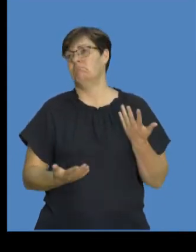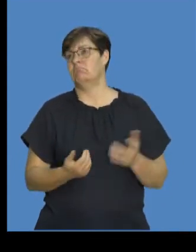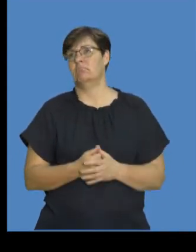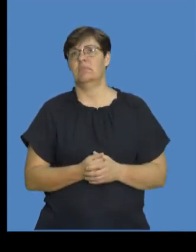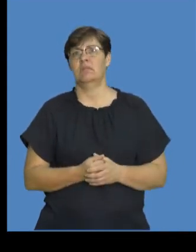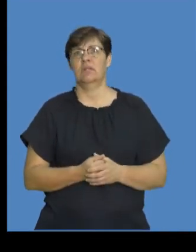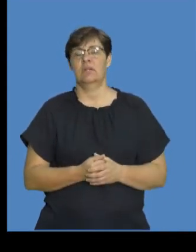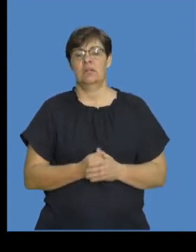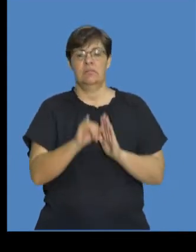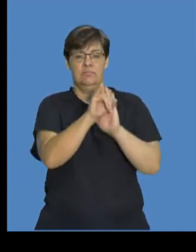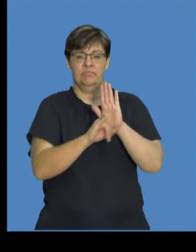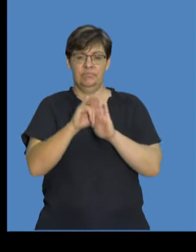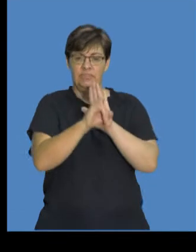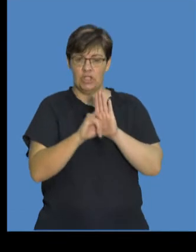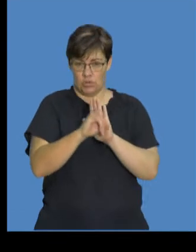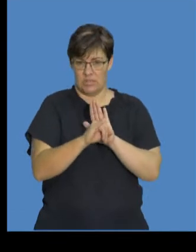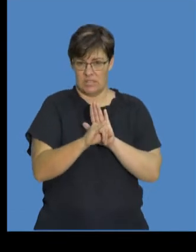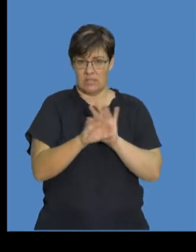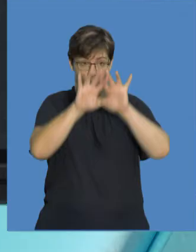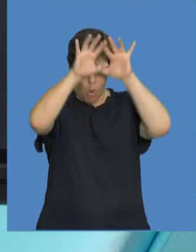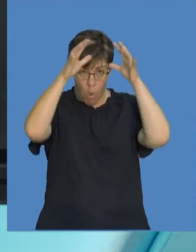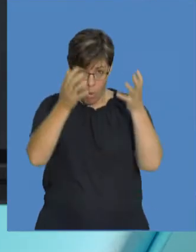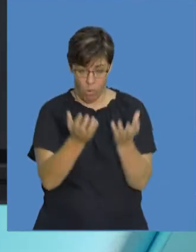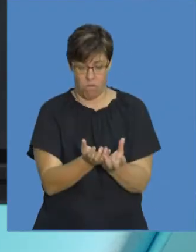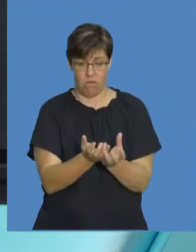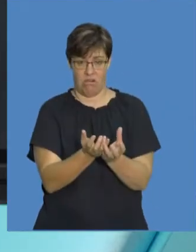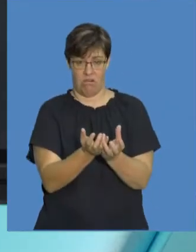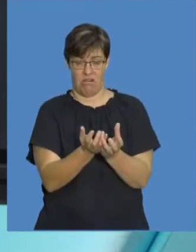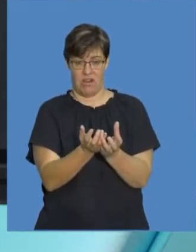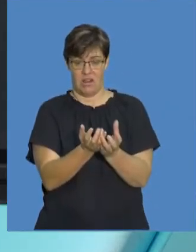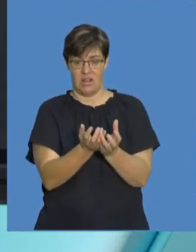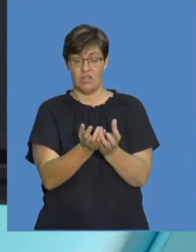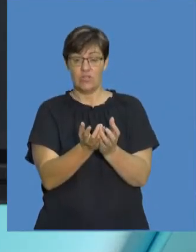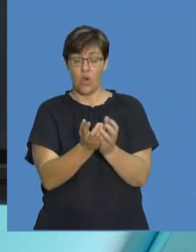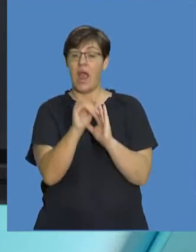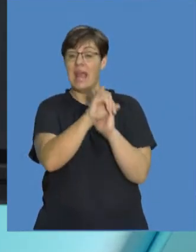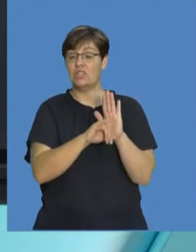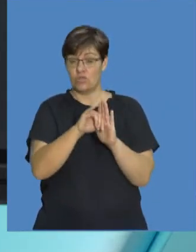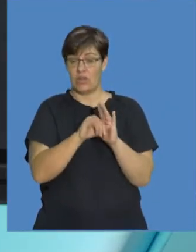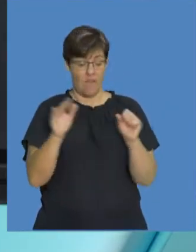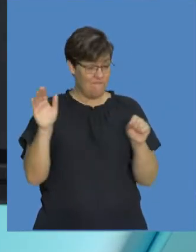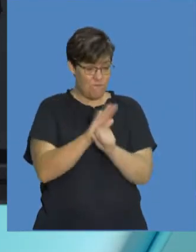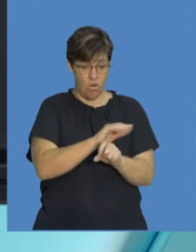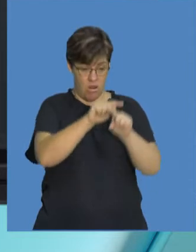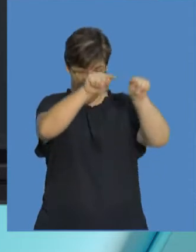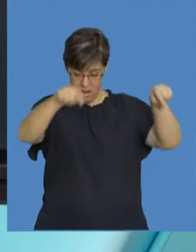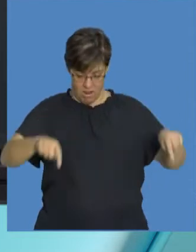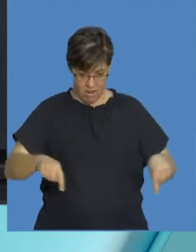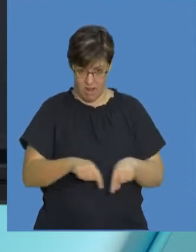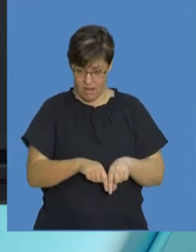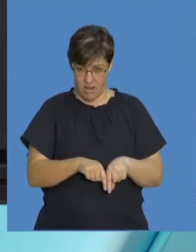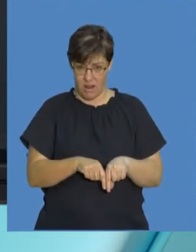given the total insurance for the premises, right? So, insurance for the entire